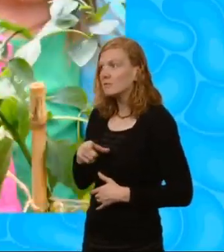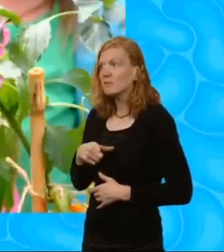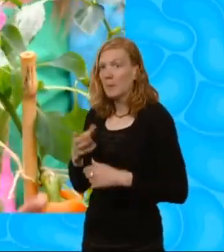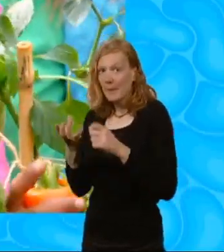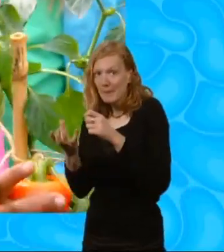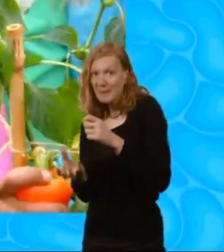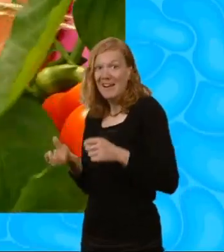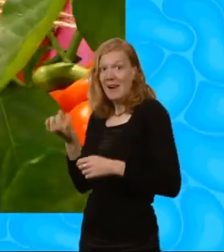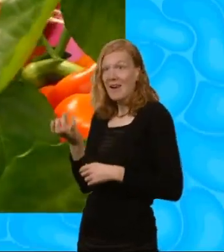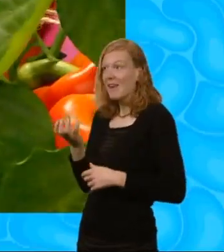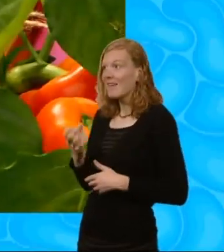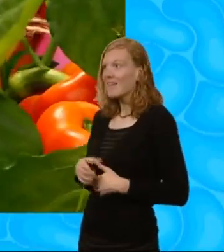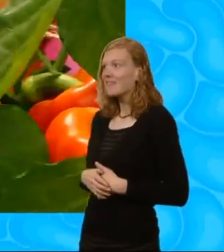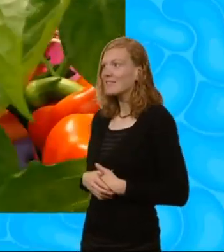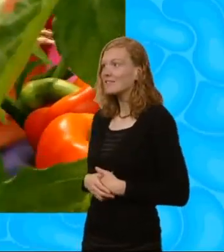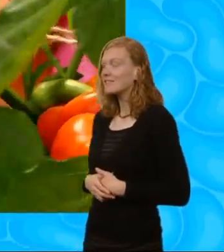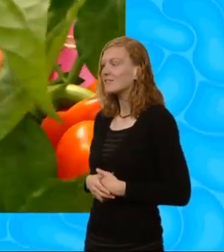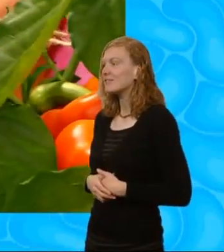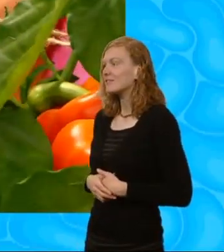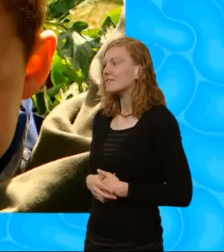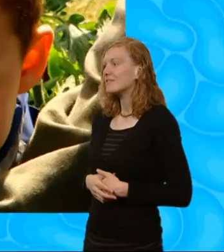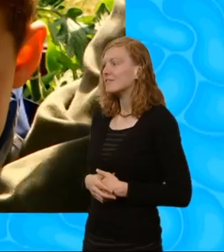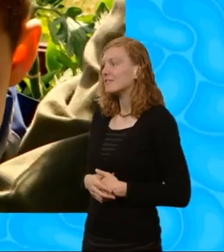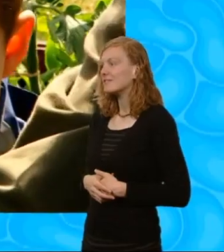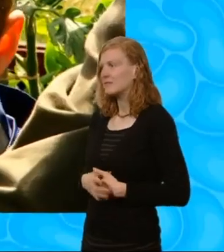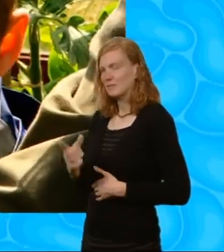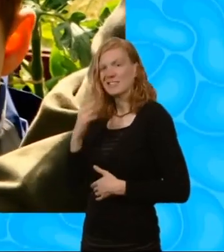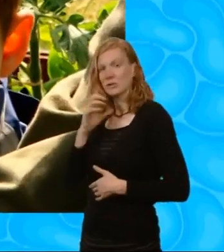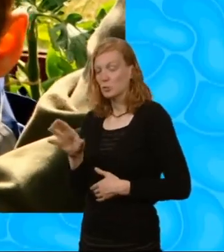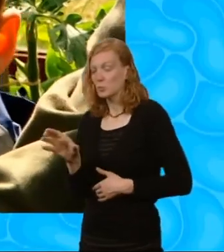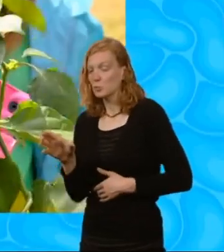Give it a good tug, a good old tug. That's it.